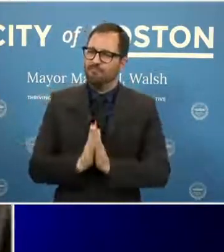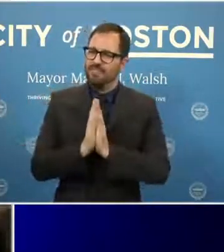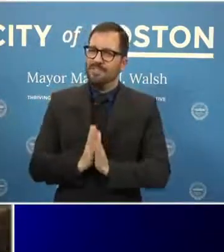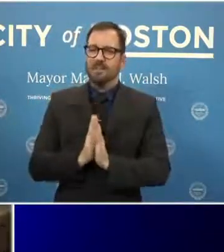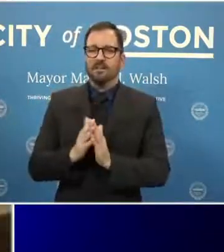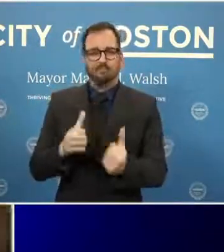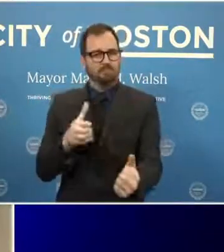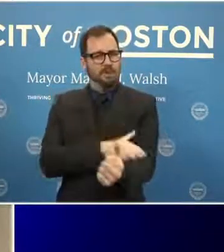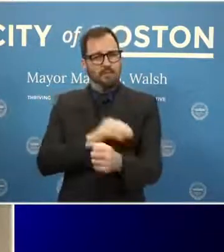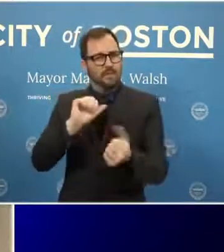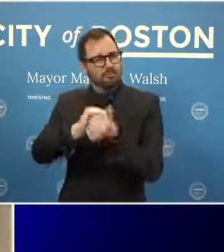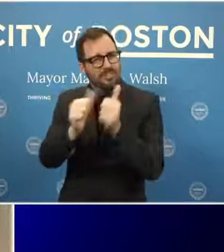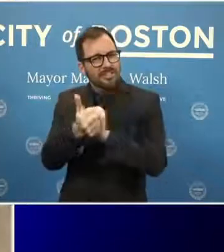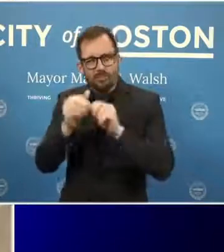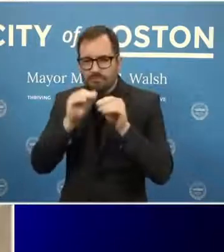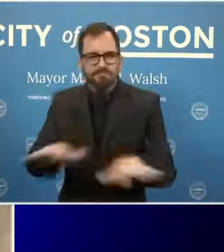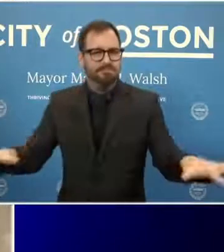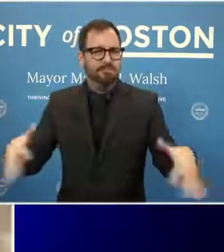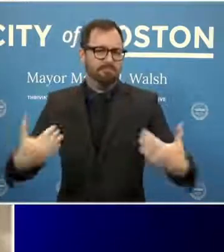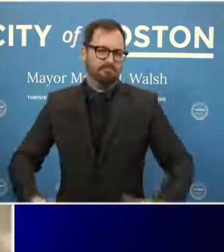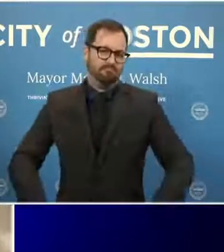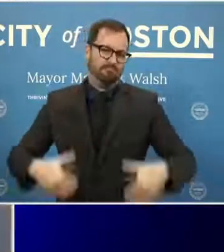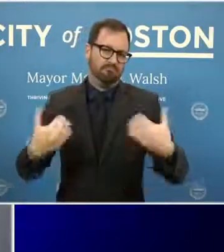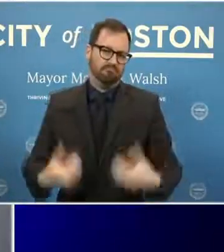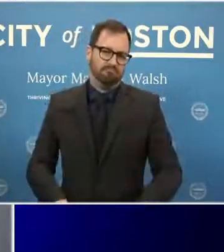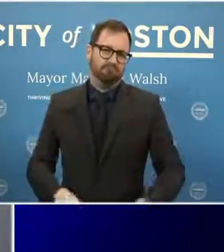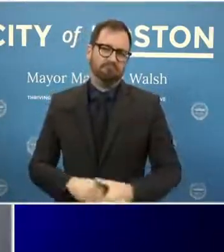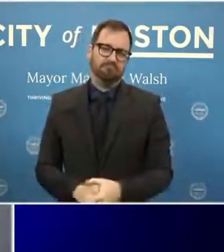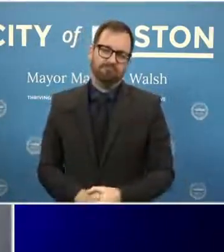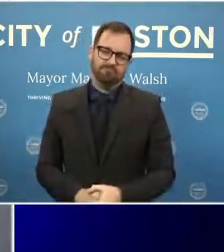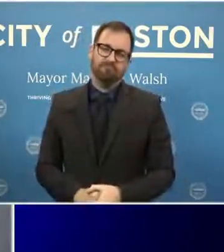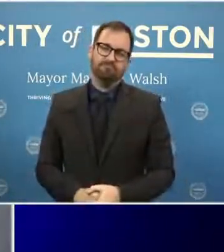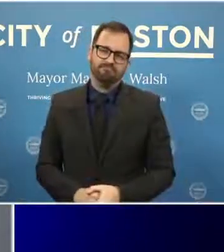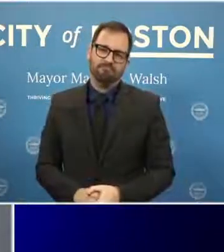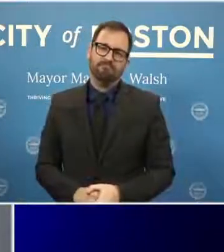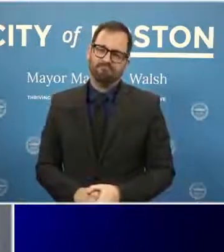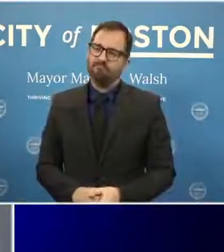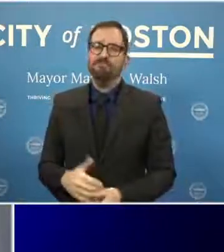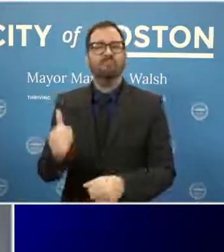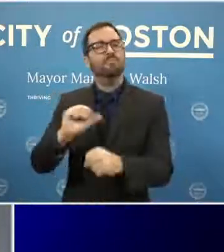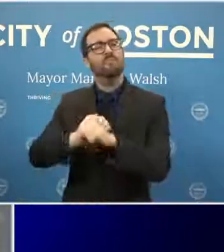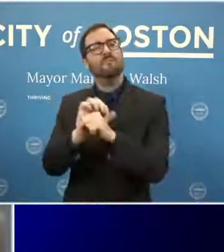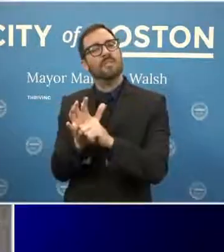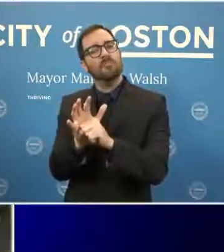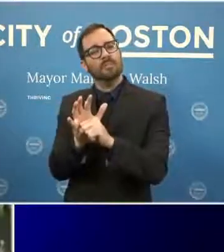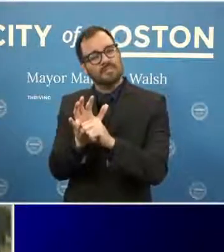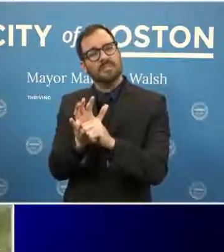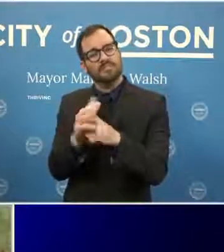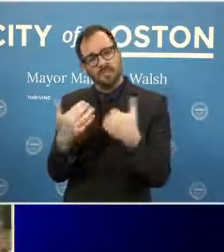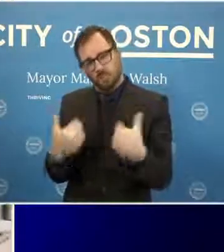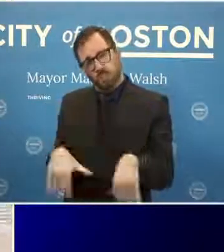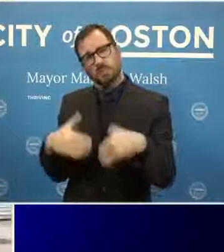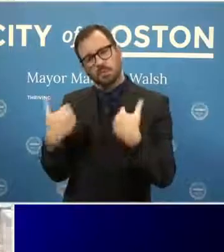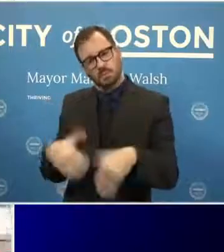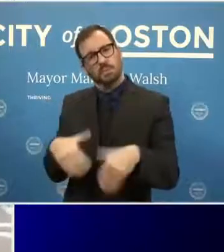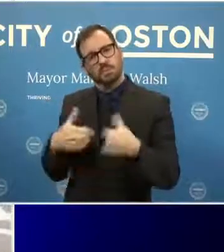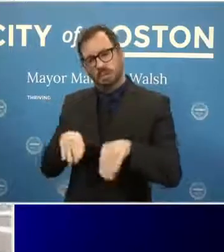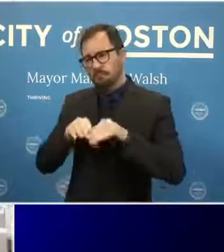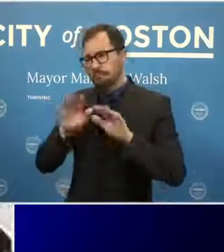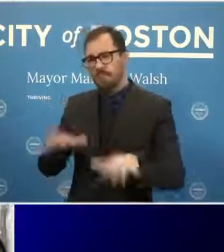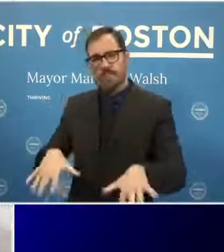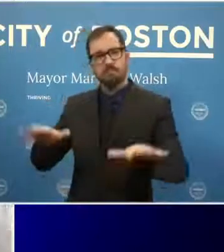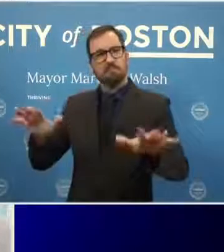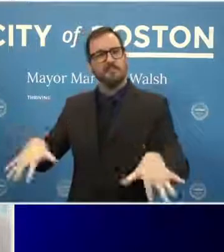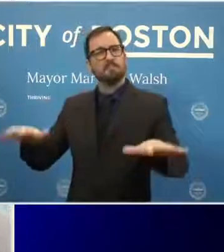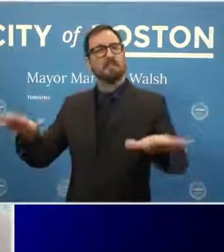of example that our public servants have set, how exactly we can stop it, the ways in which we can come together as a community to help